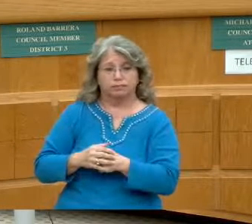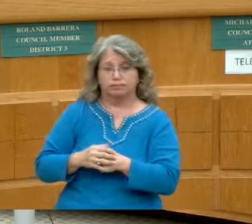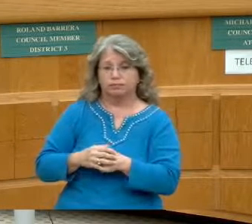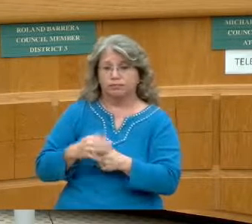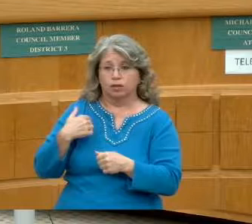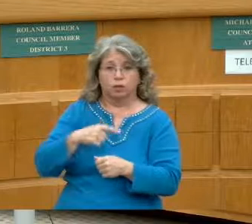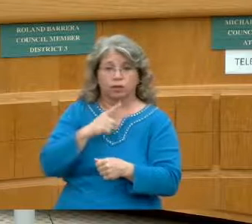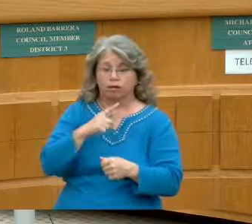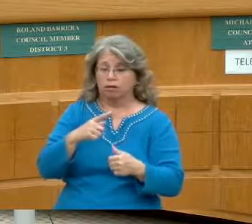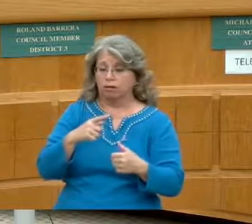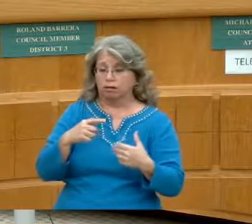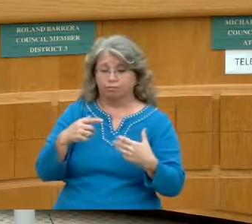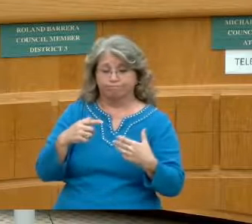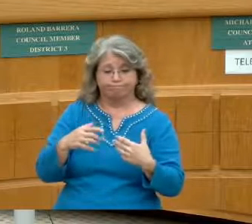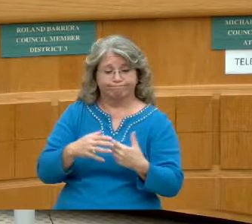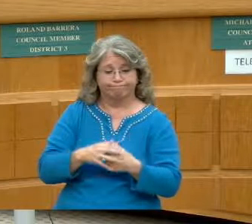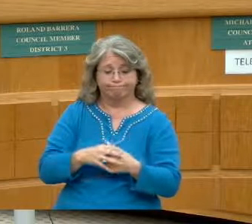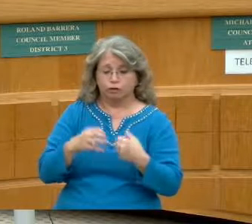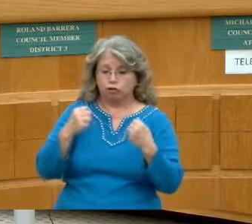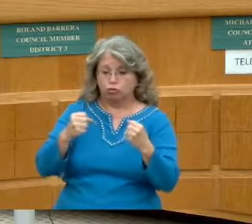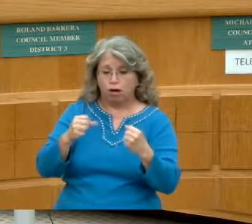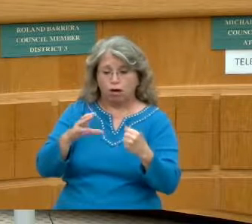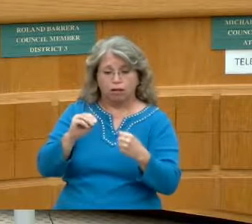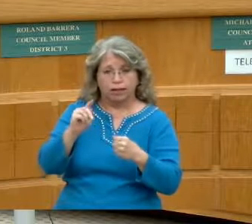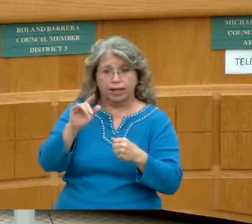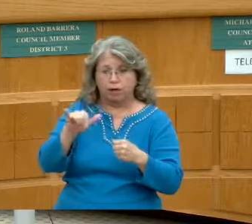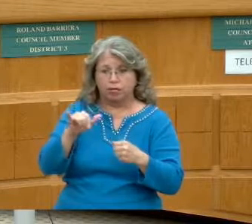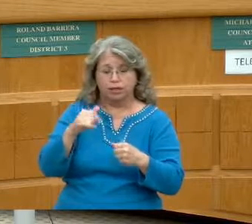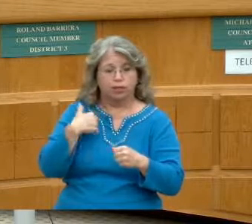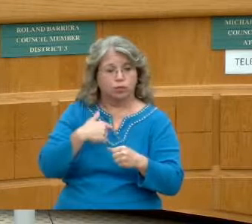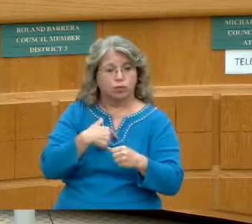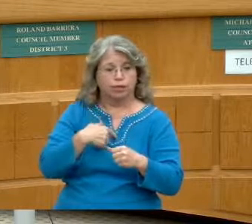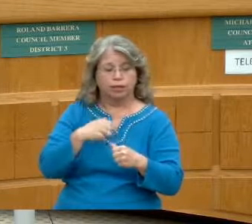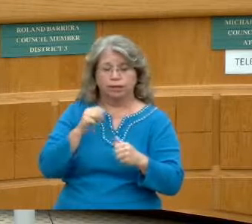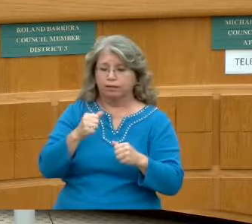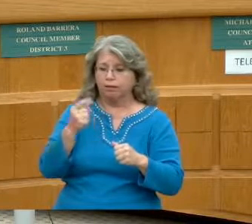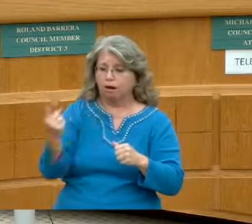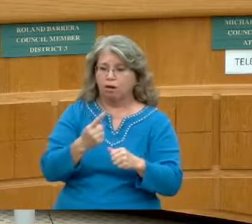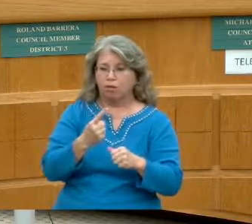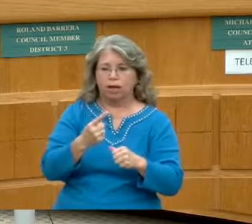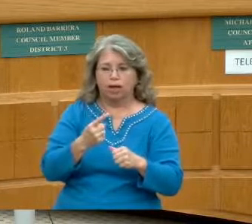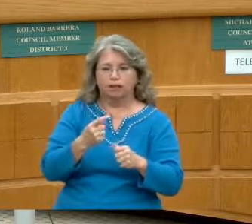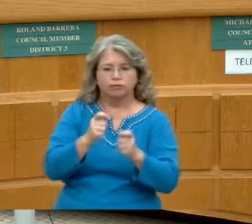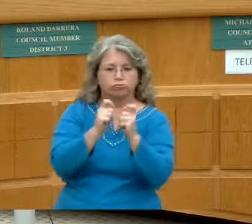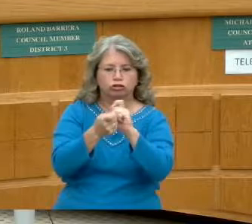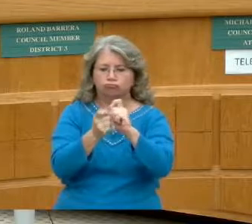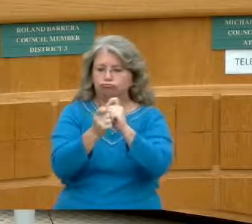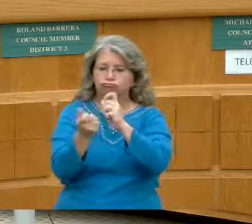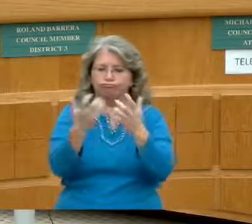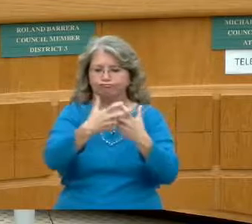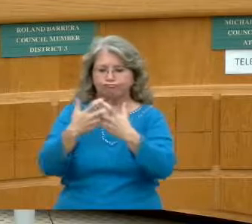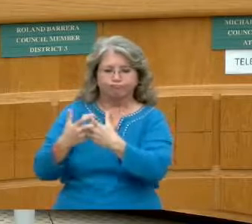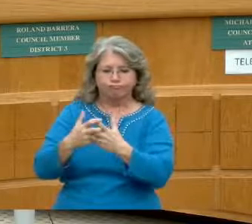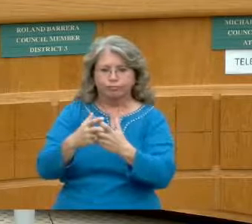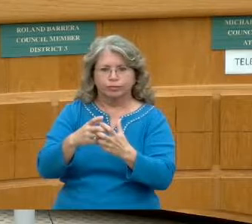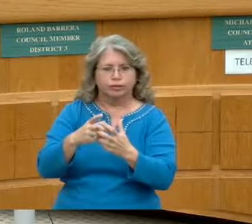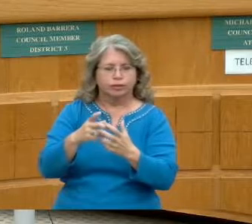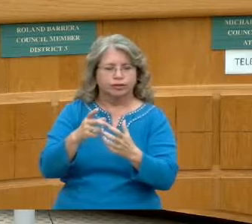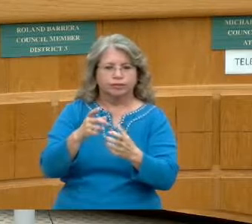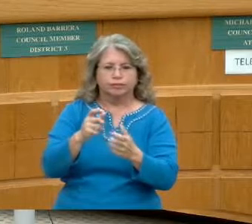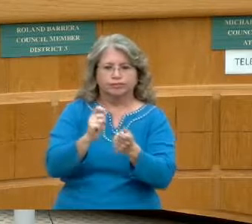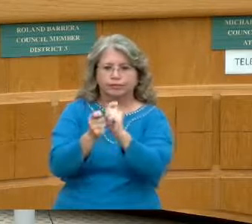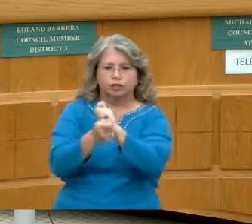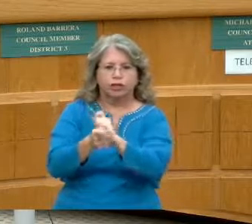resilient county in that we're constantly being able to pivot and make adjustments where we need to. So thank you to